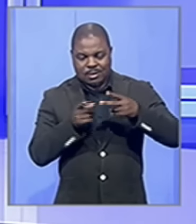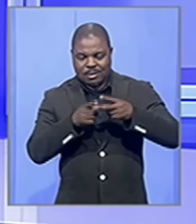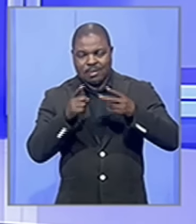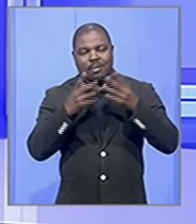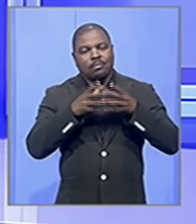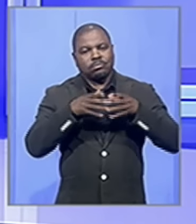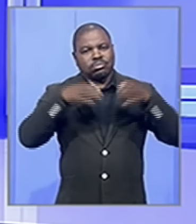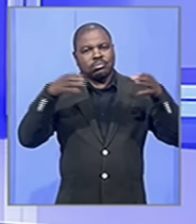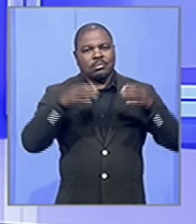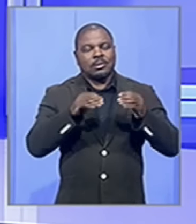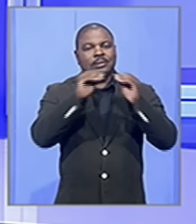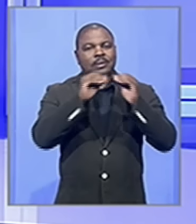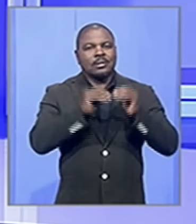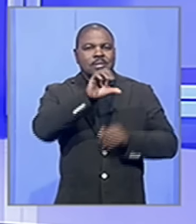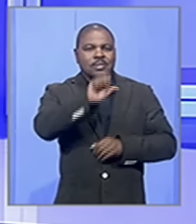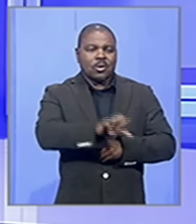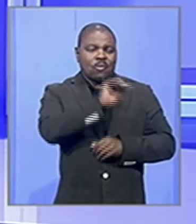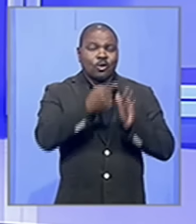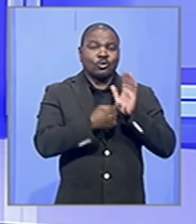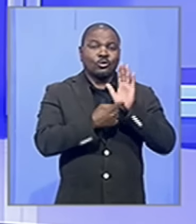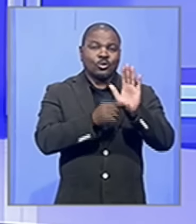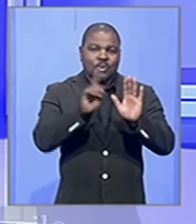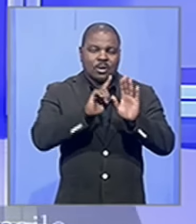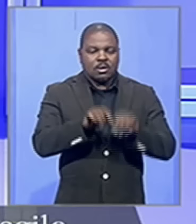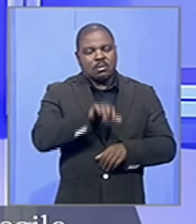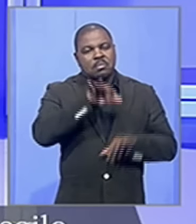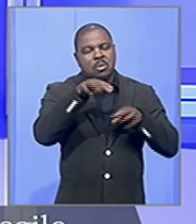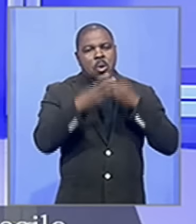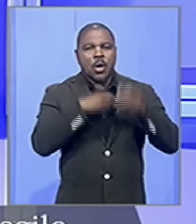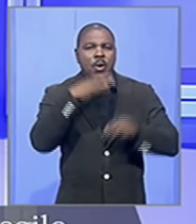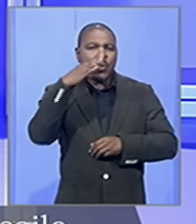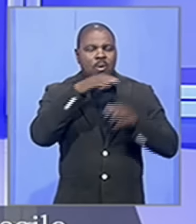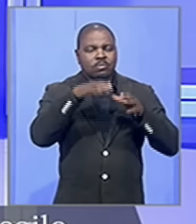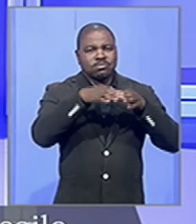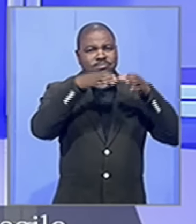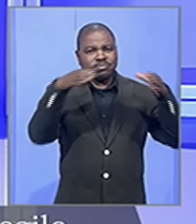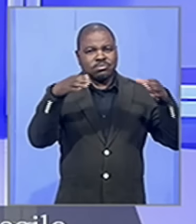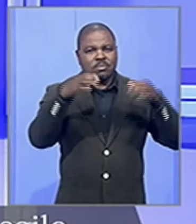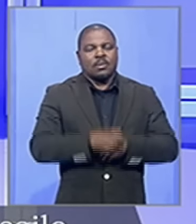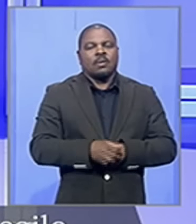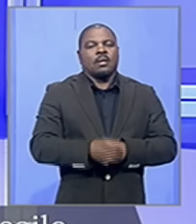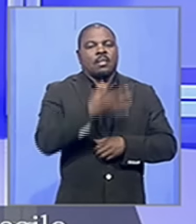Stats SA di supa fa selo sa botlhokatiro se ile kwa godimo go nna diperesente di le